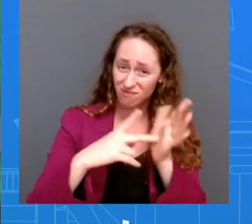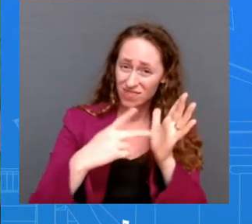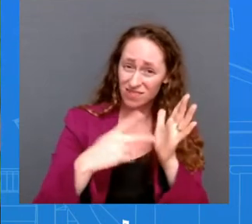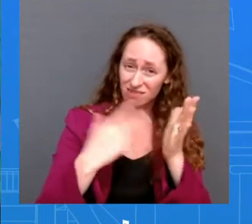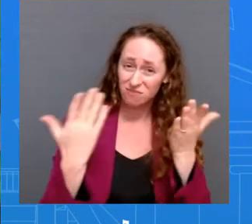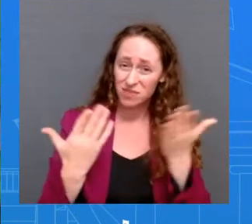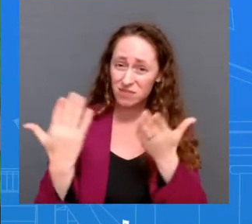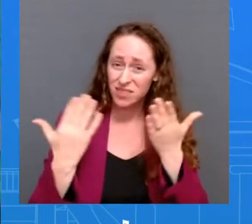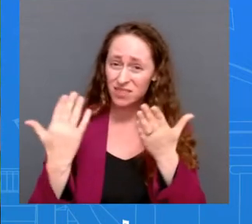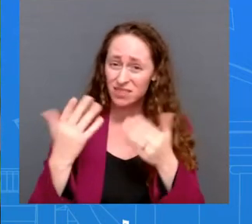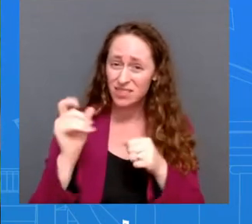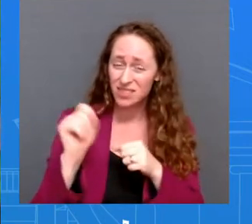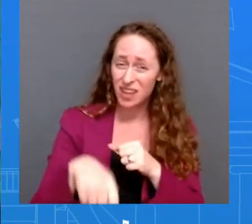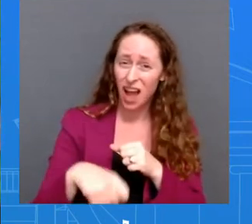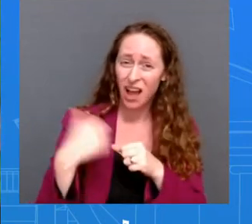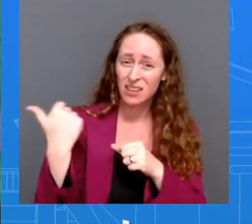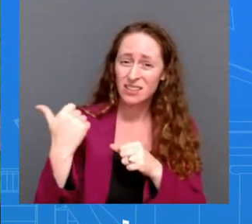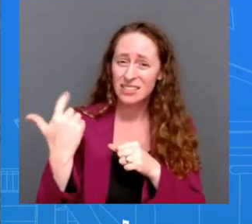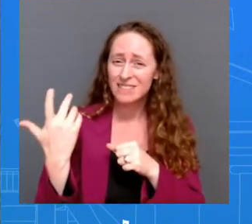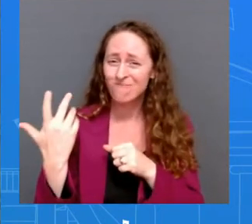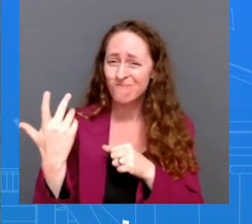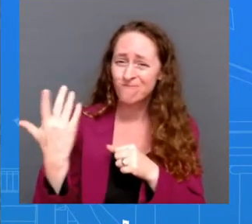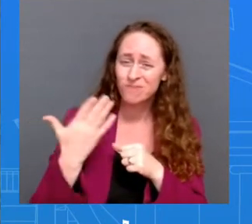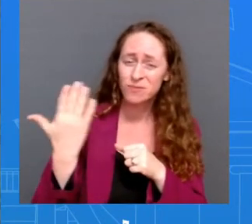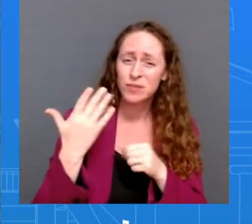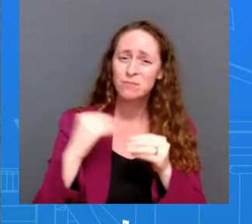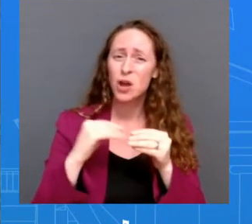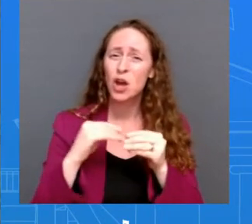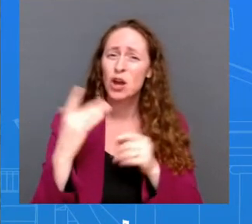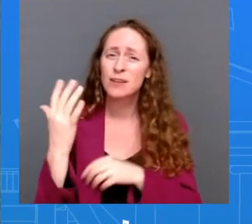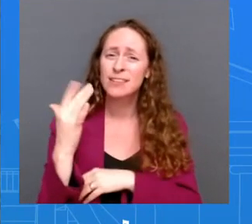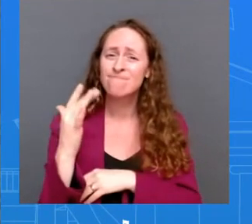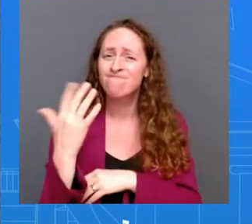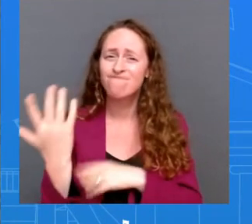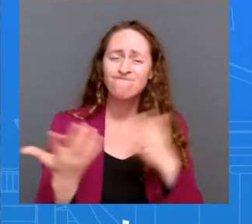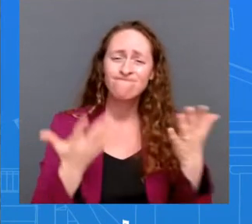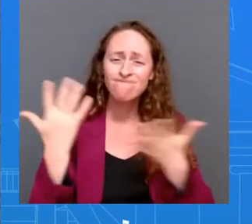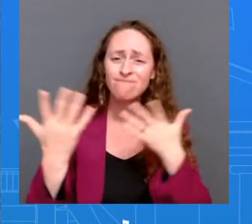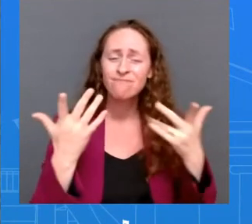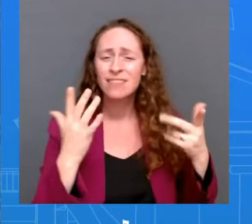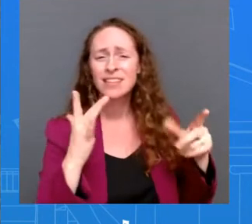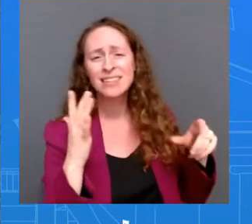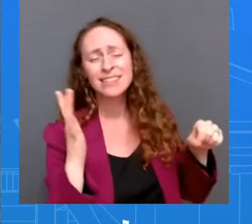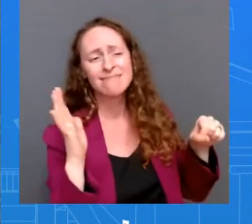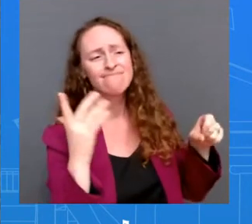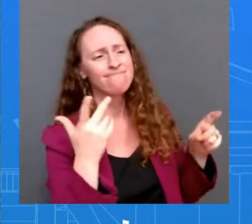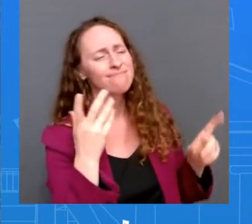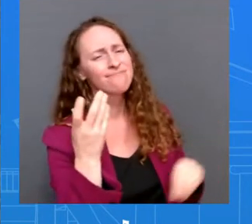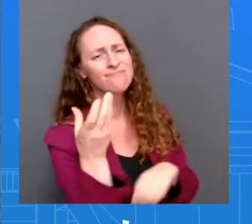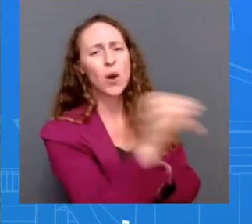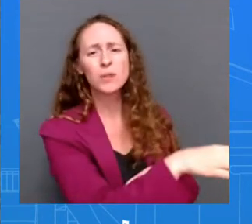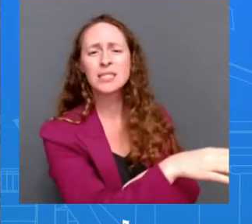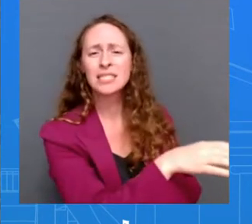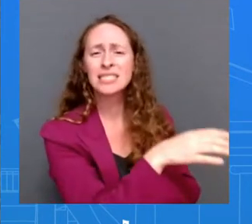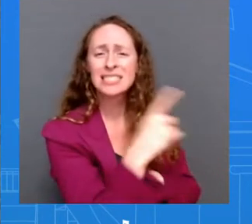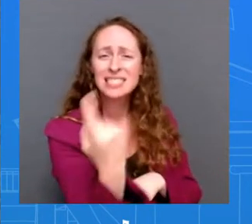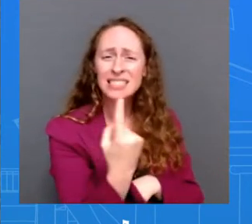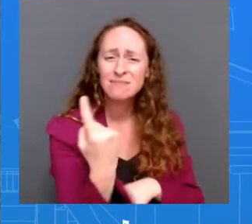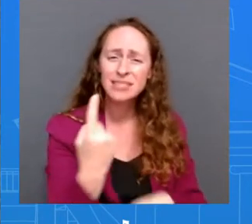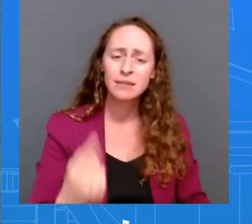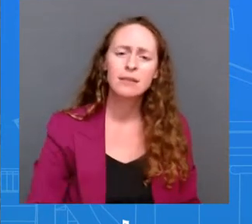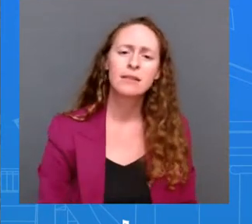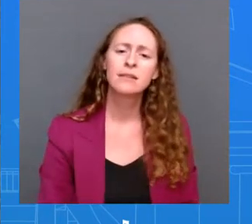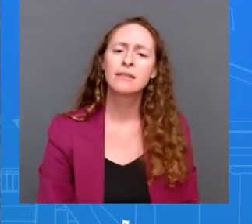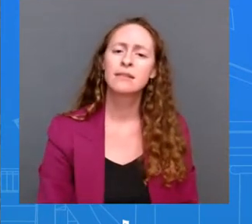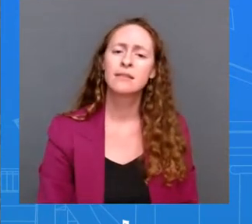Russia to accept this offer? I think Karine covered it really well in her opening statement. I mean, the president's laser focused on this, and he and the whole